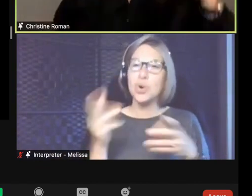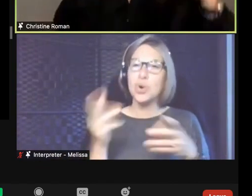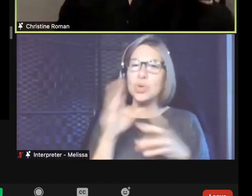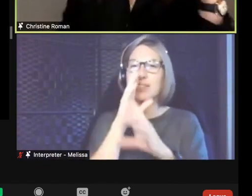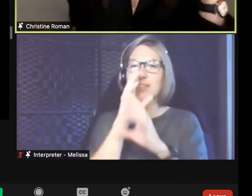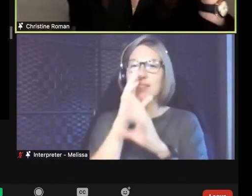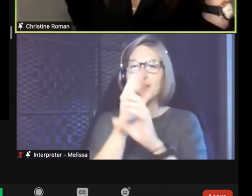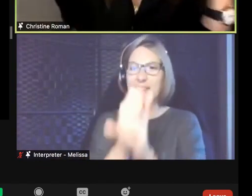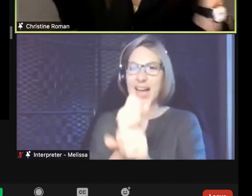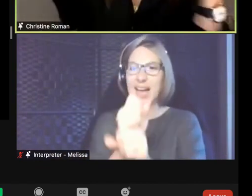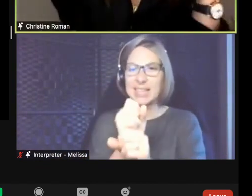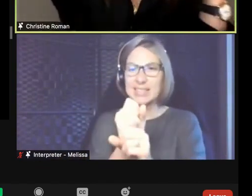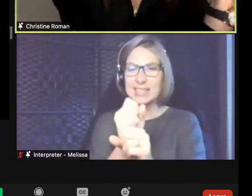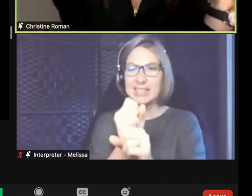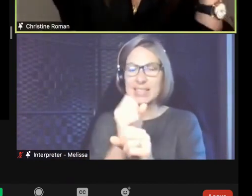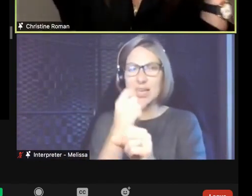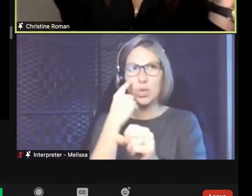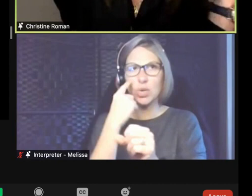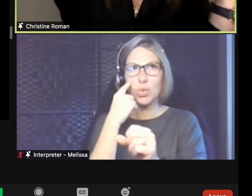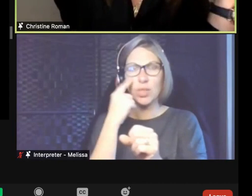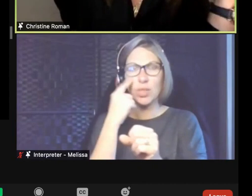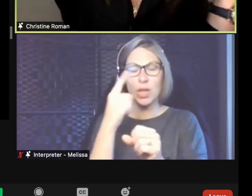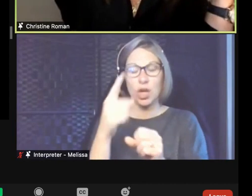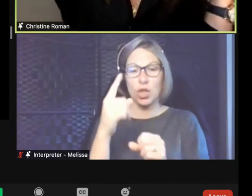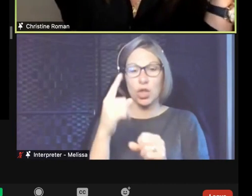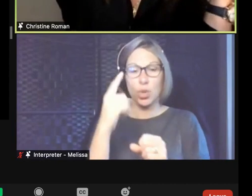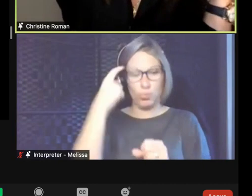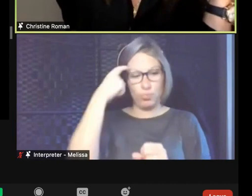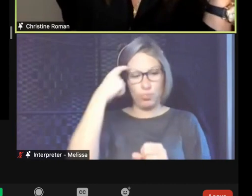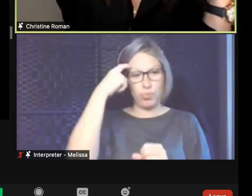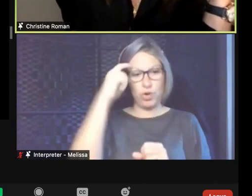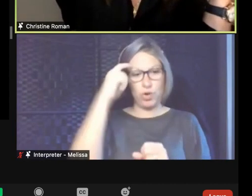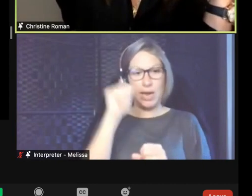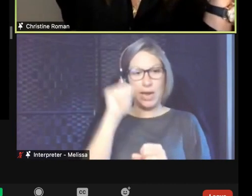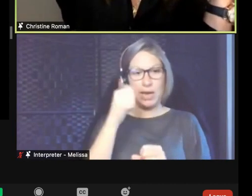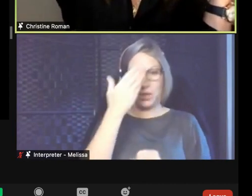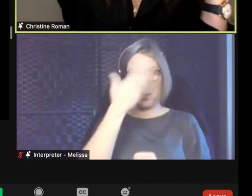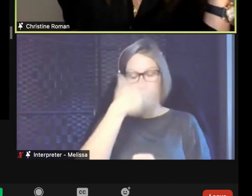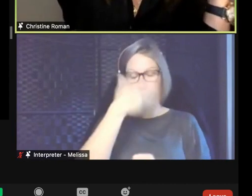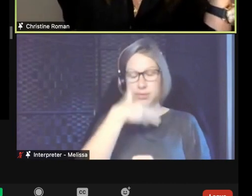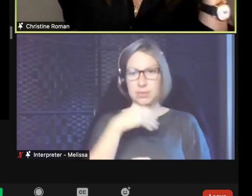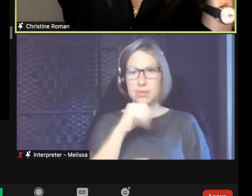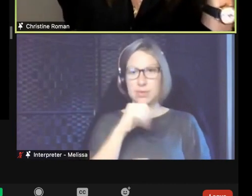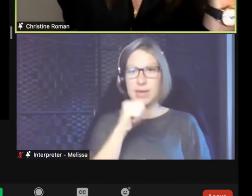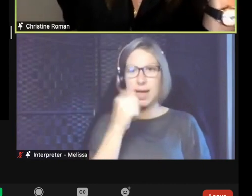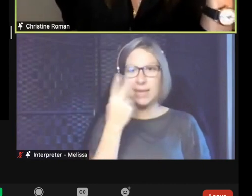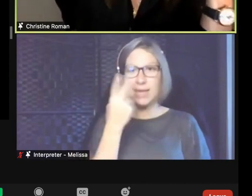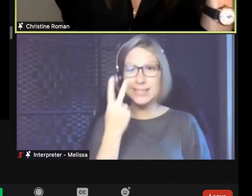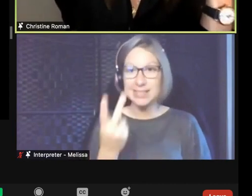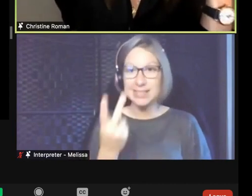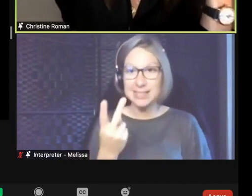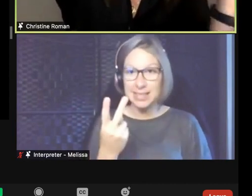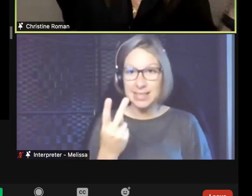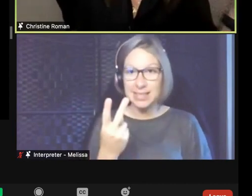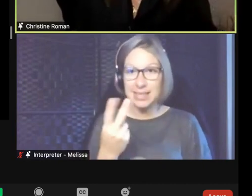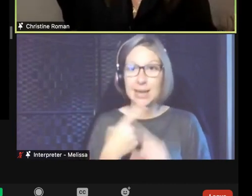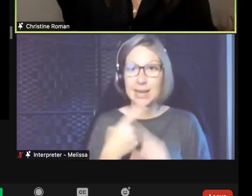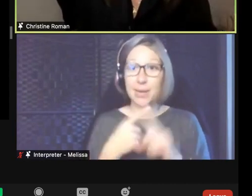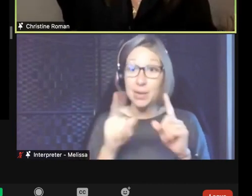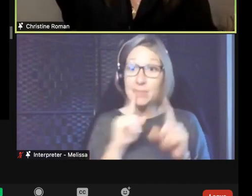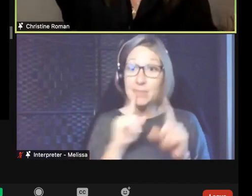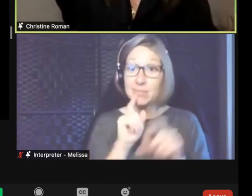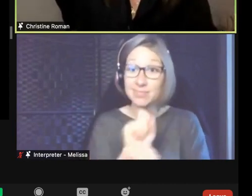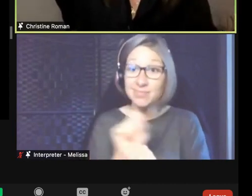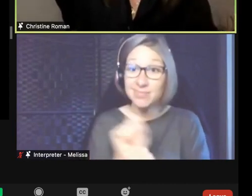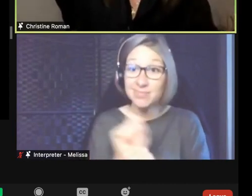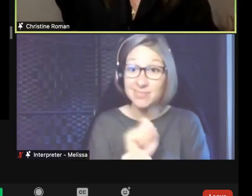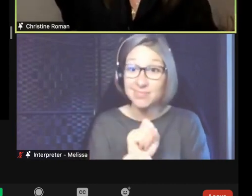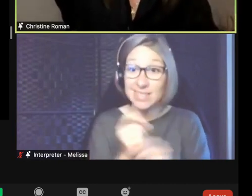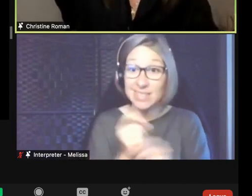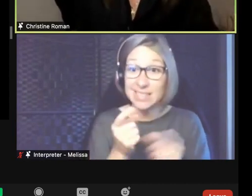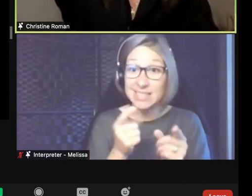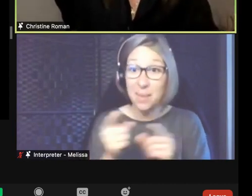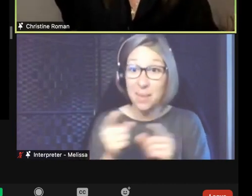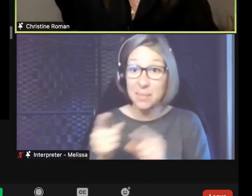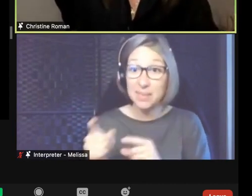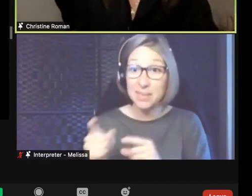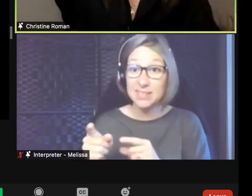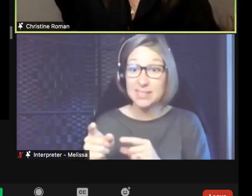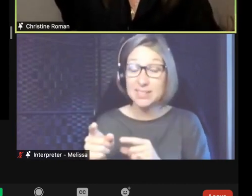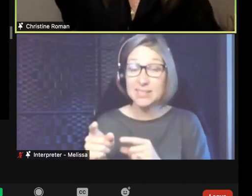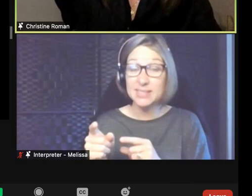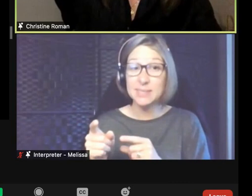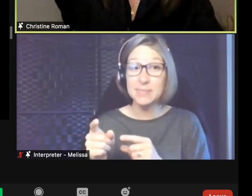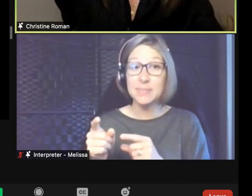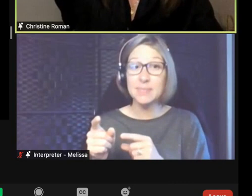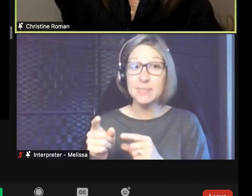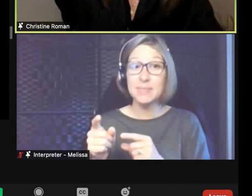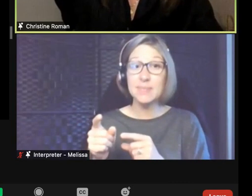to think that your brain can actually not see something. But that's what happens. Novelty issues may result in the individual